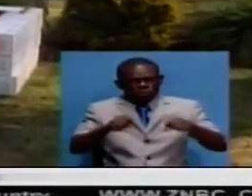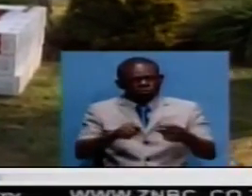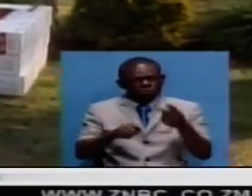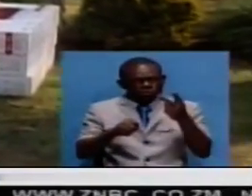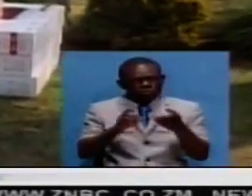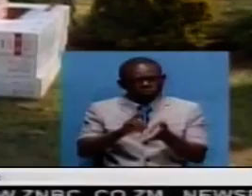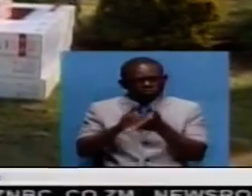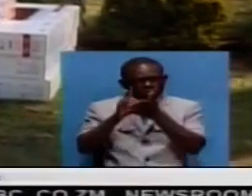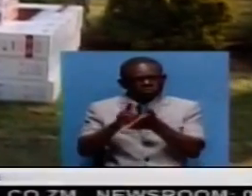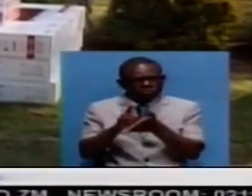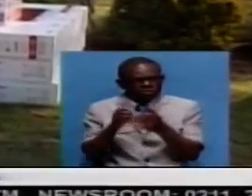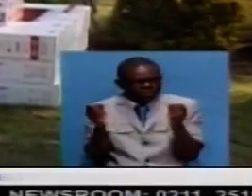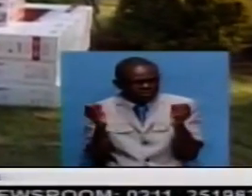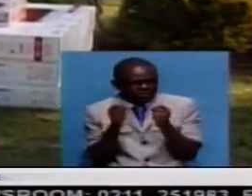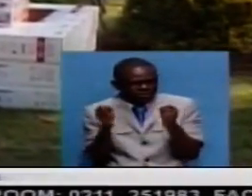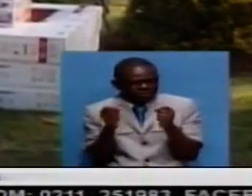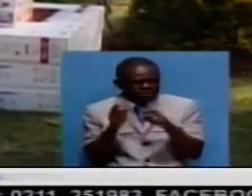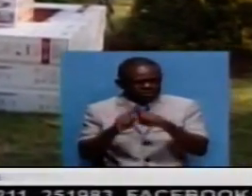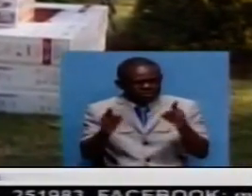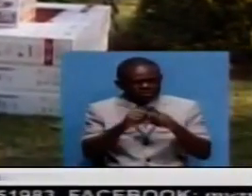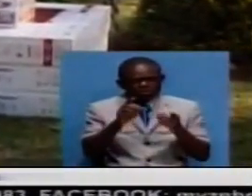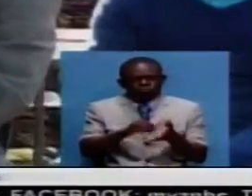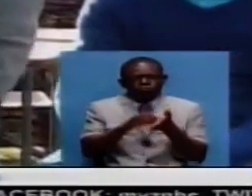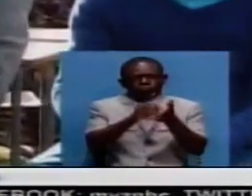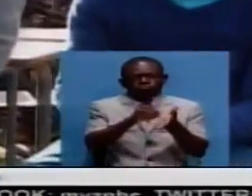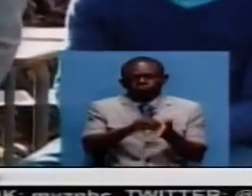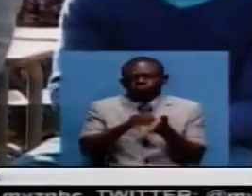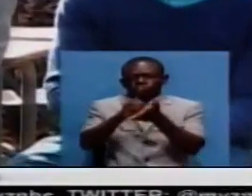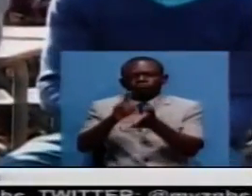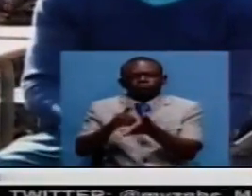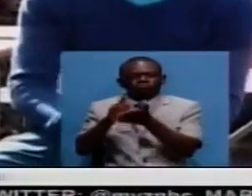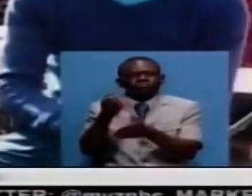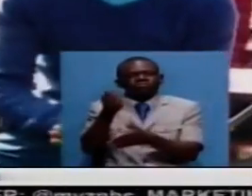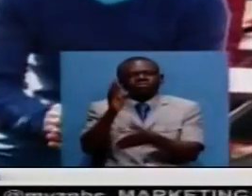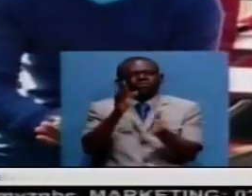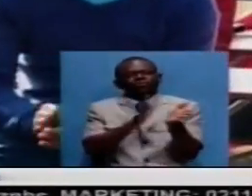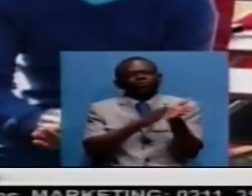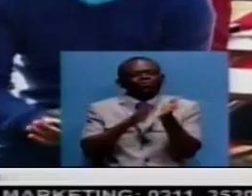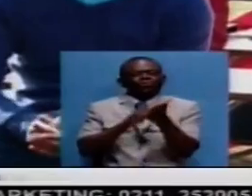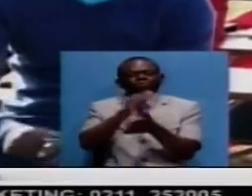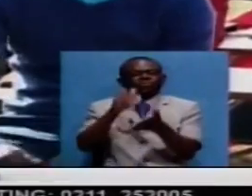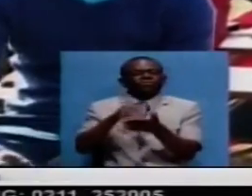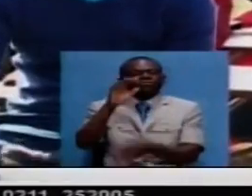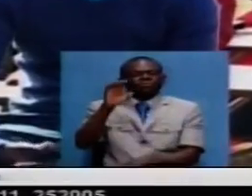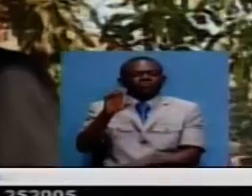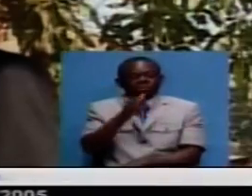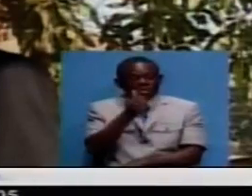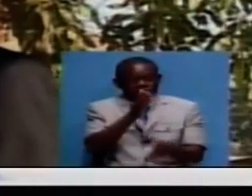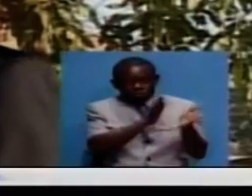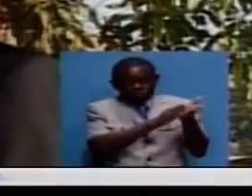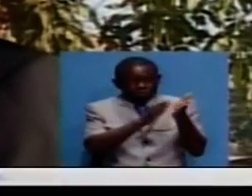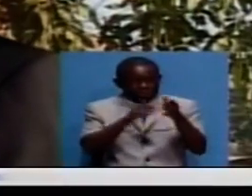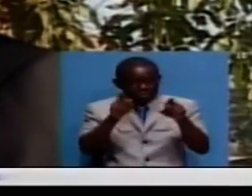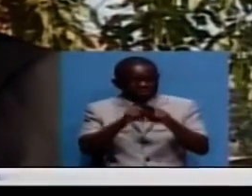47,000 kwacha have been given to over 16 schools in Central Province, with the rest of schools expected to also receive soon.